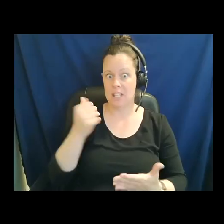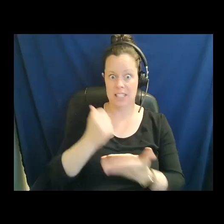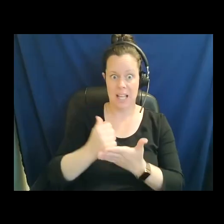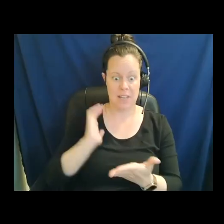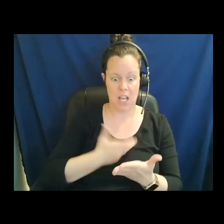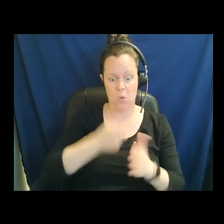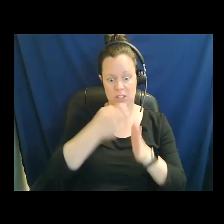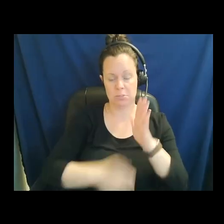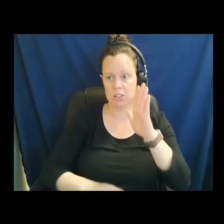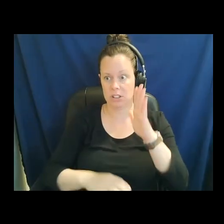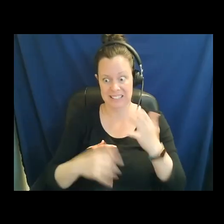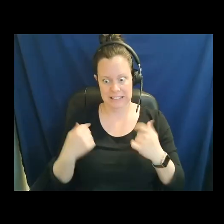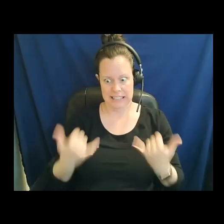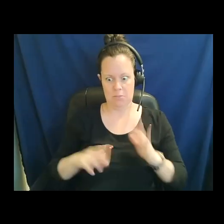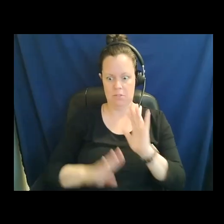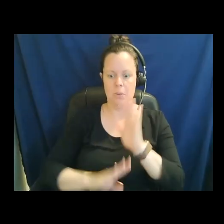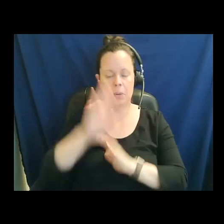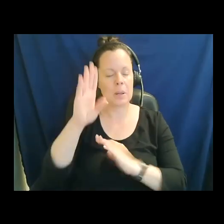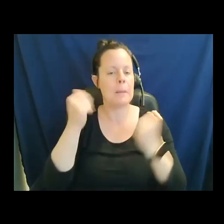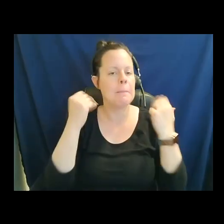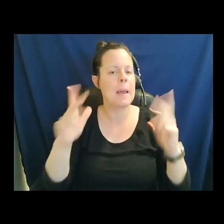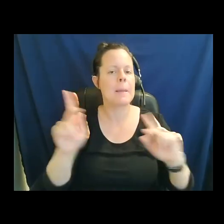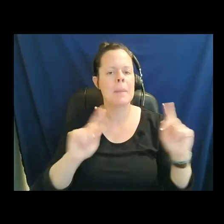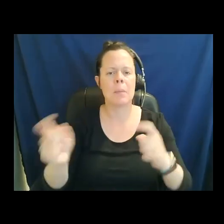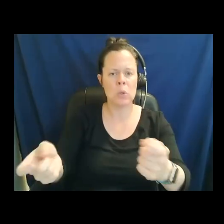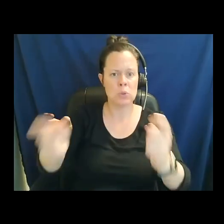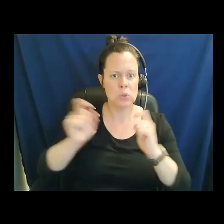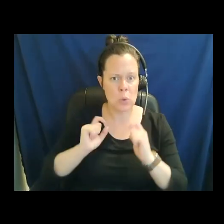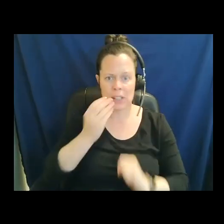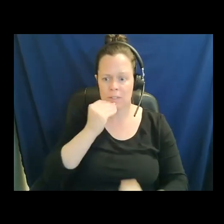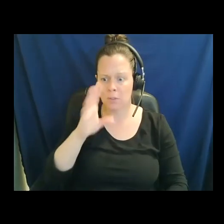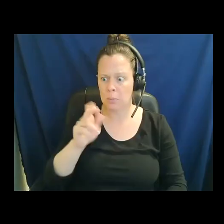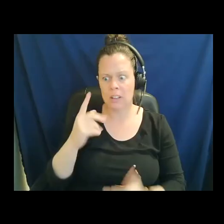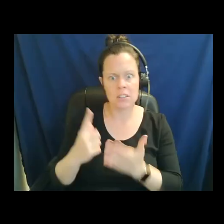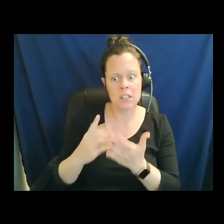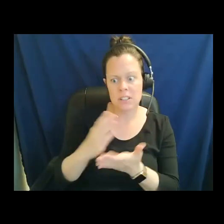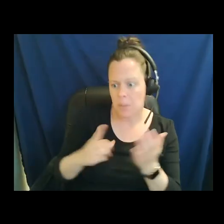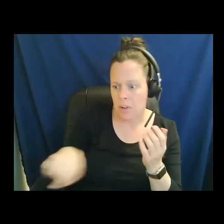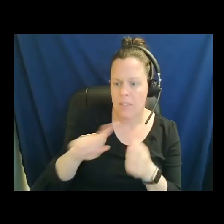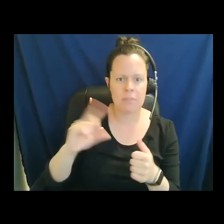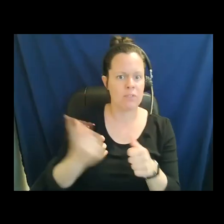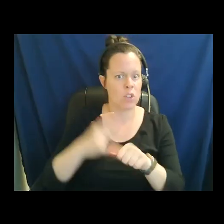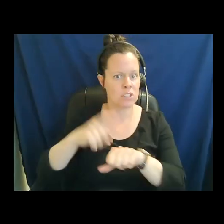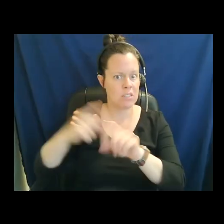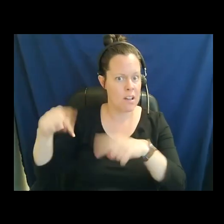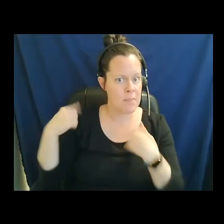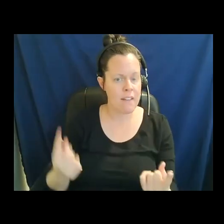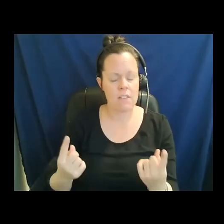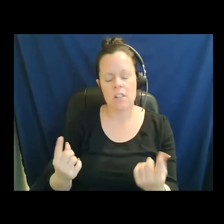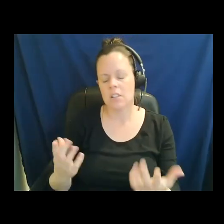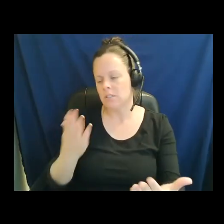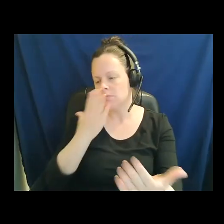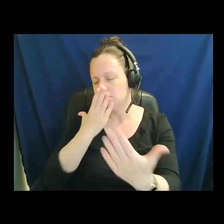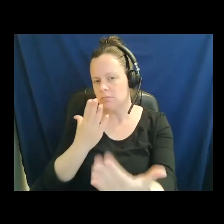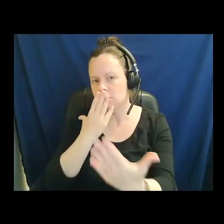amazing number of individuals who are donating to the food bank, many for the first time ever. And to all of these folks, we give our heartfelt